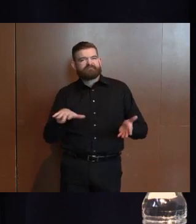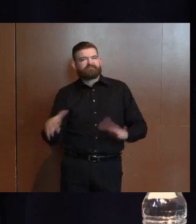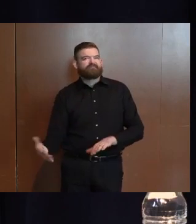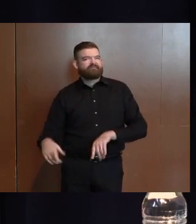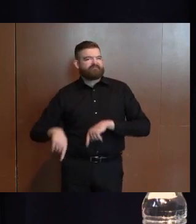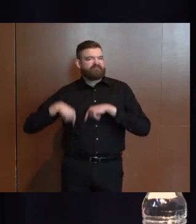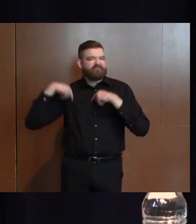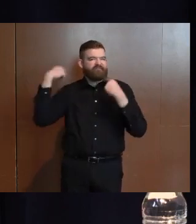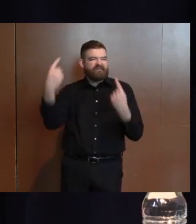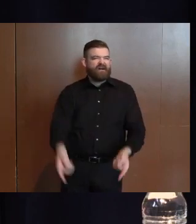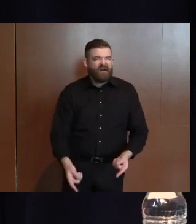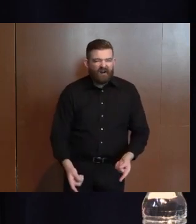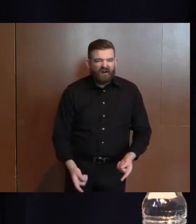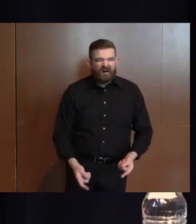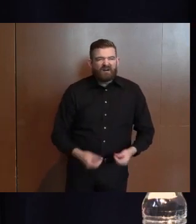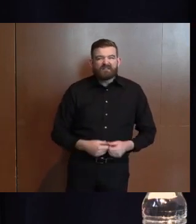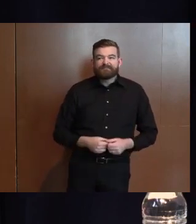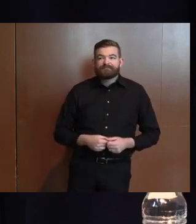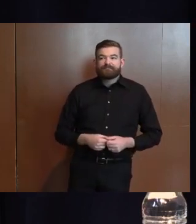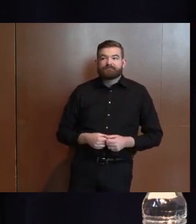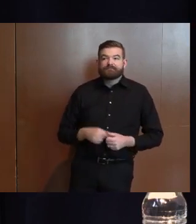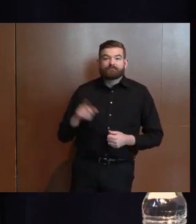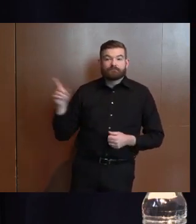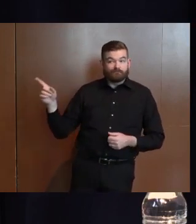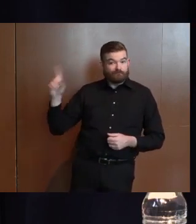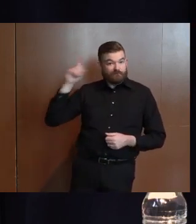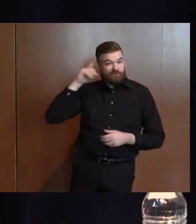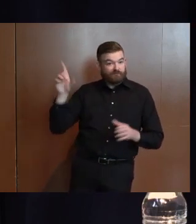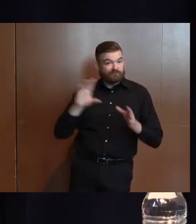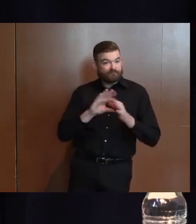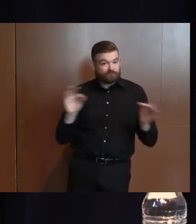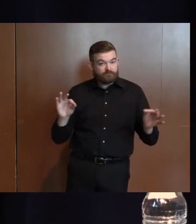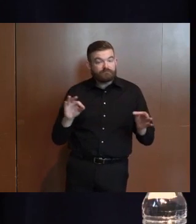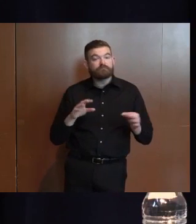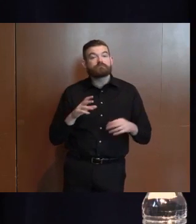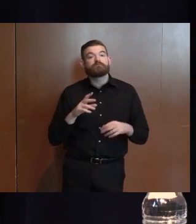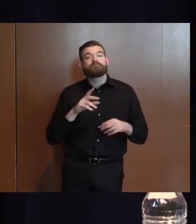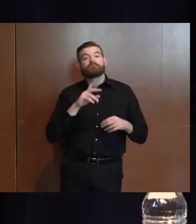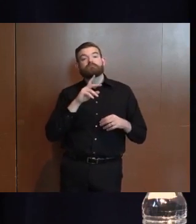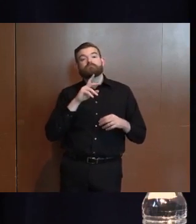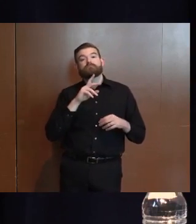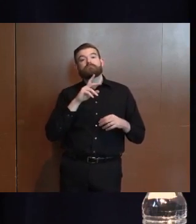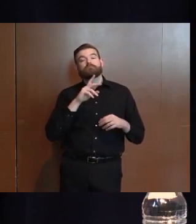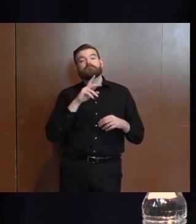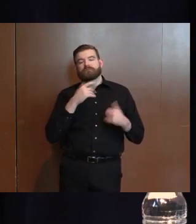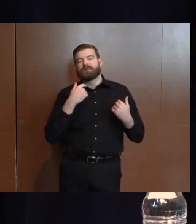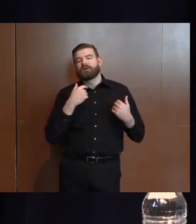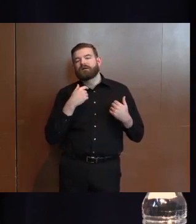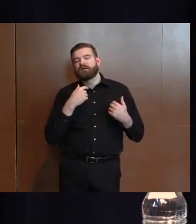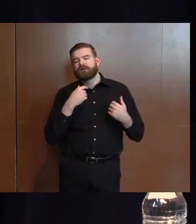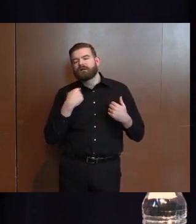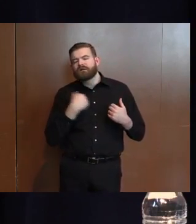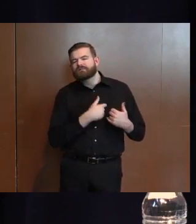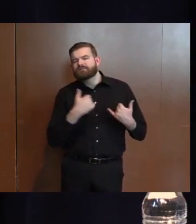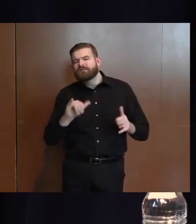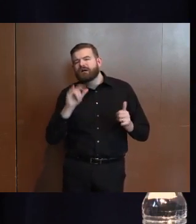reported, 3 of the deaths are still under investigation that we reported yesterday. The primary cause or the primary